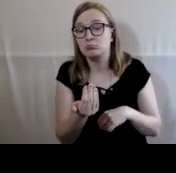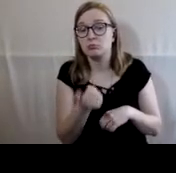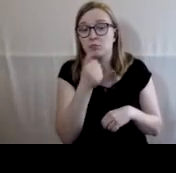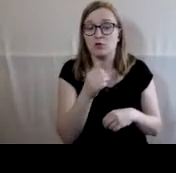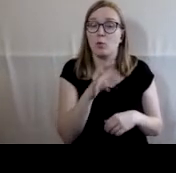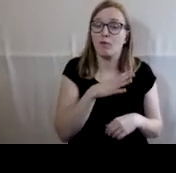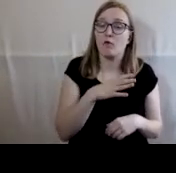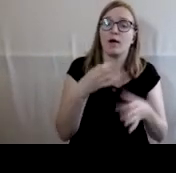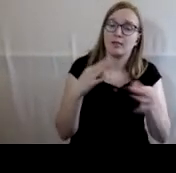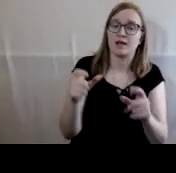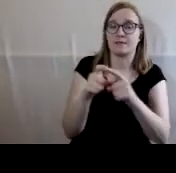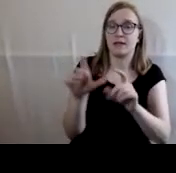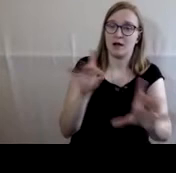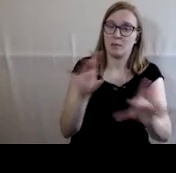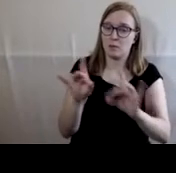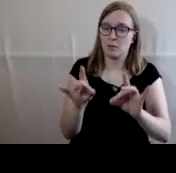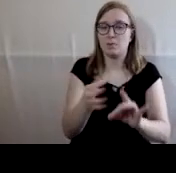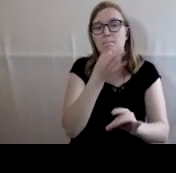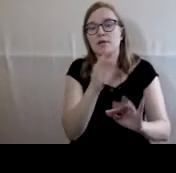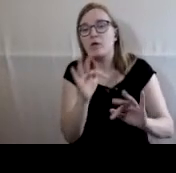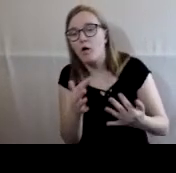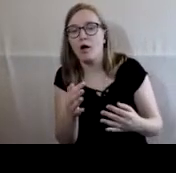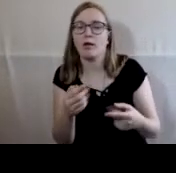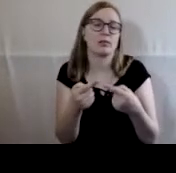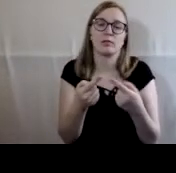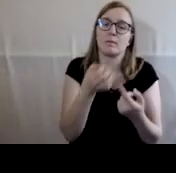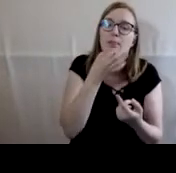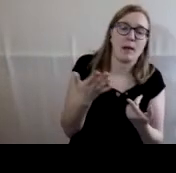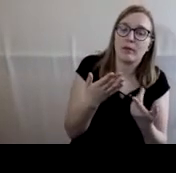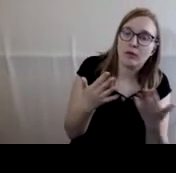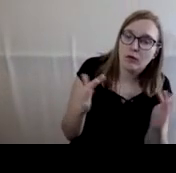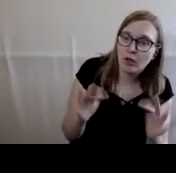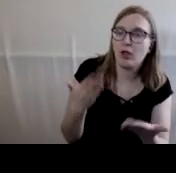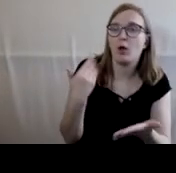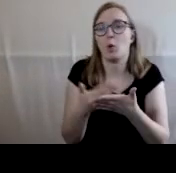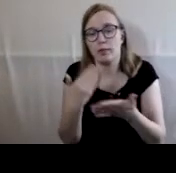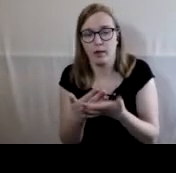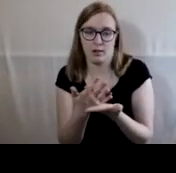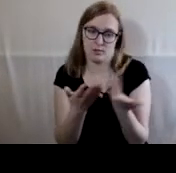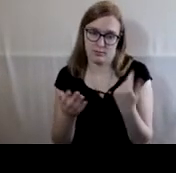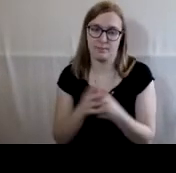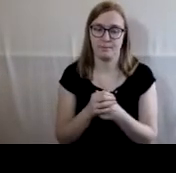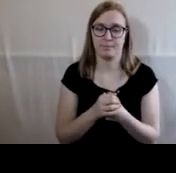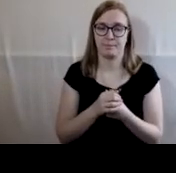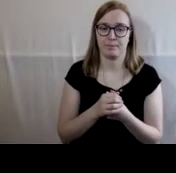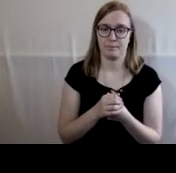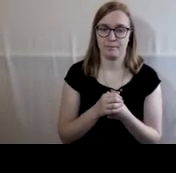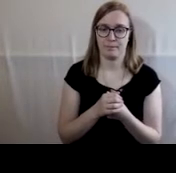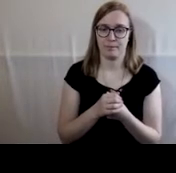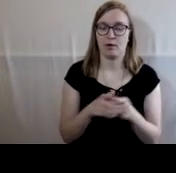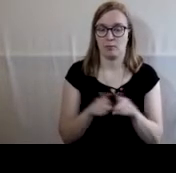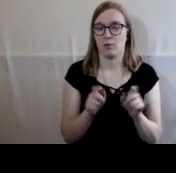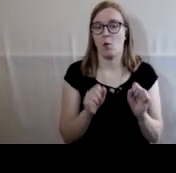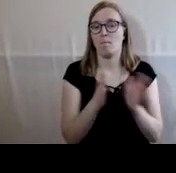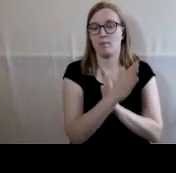had a choice for additional electives, what would they choose, for example? And get them to rate them